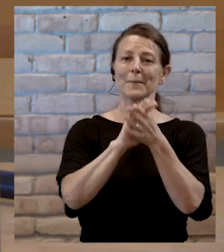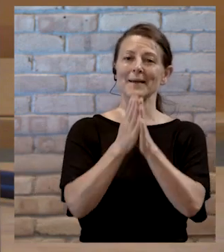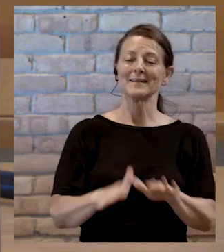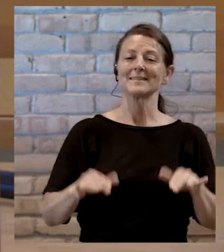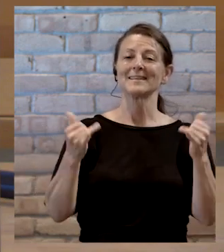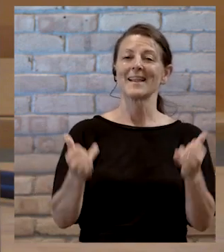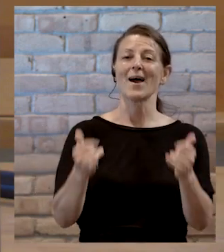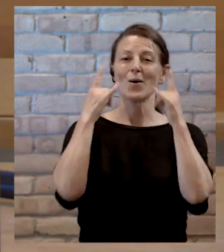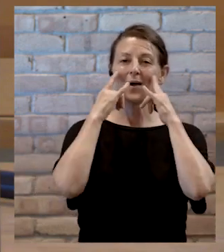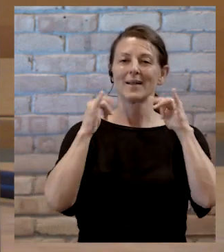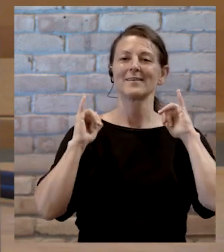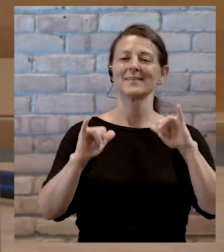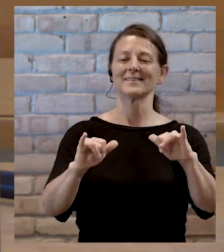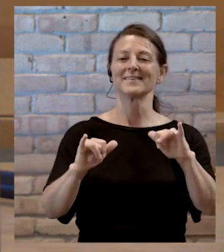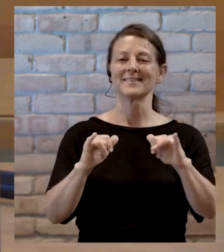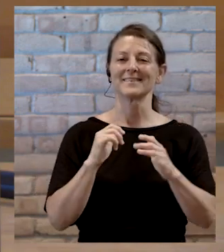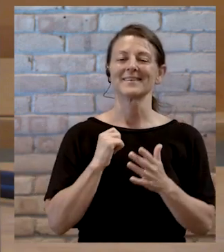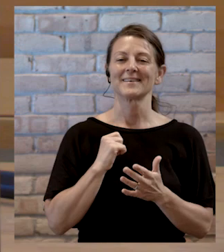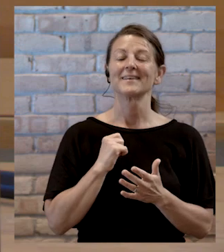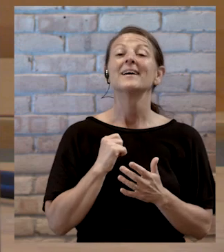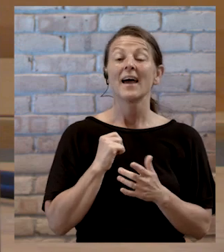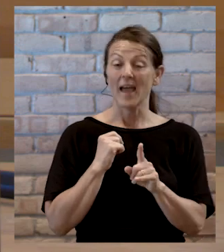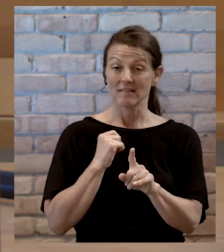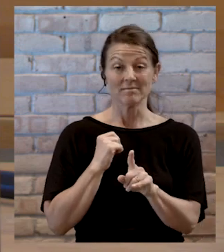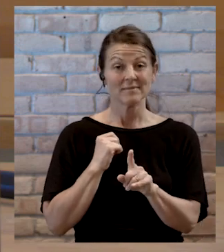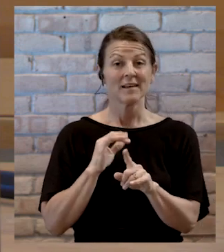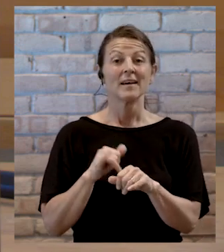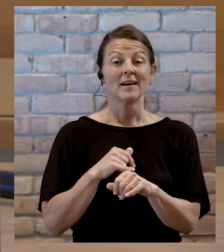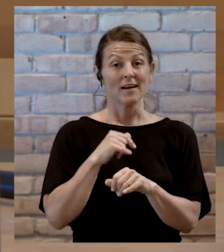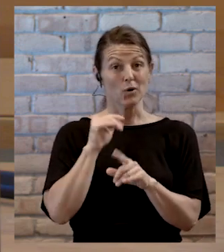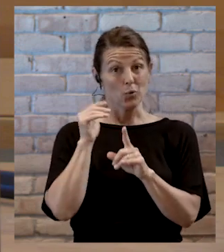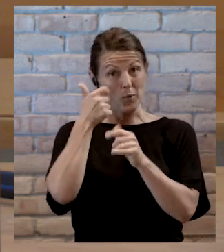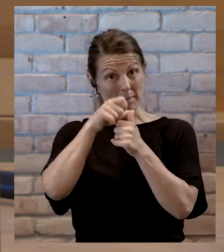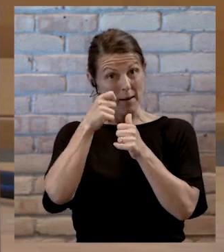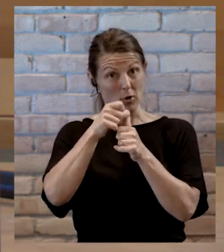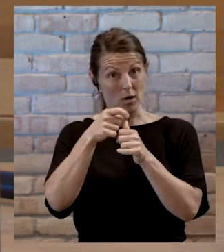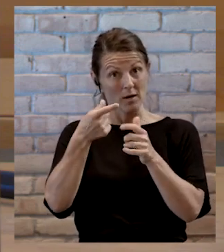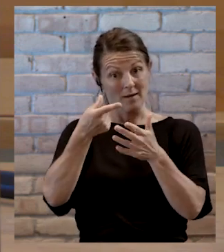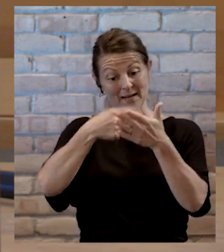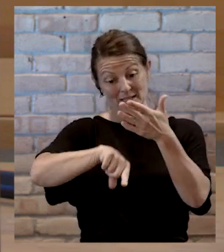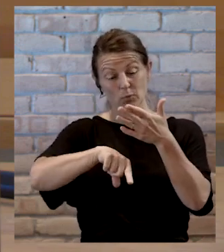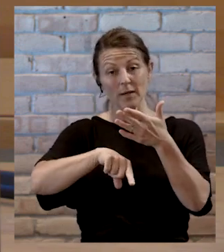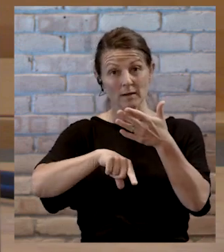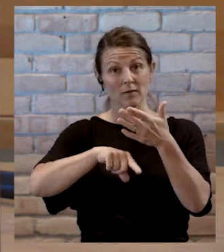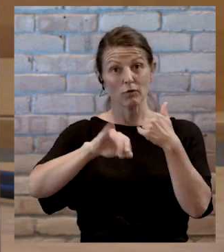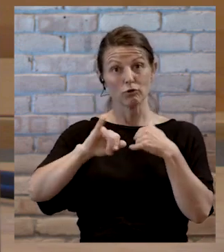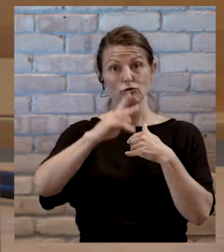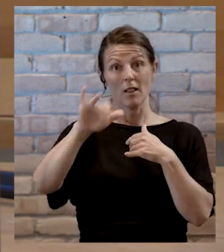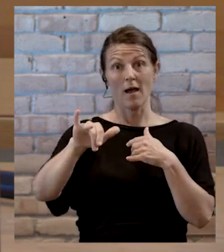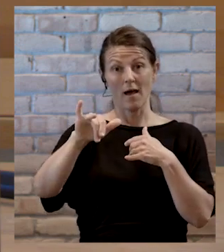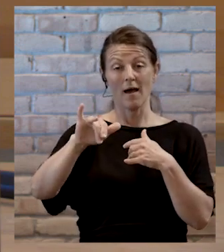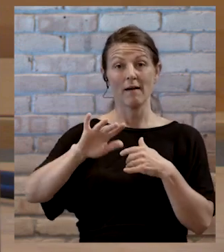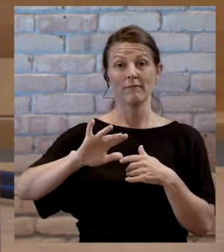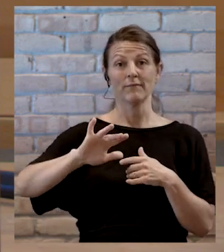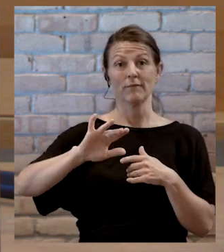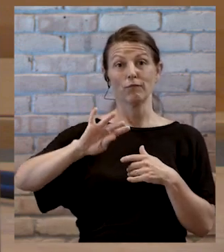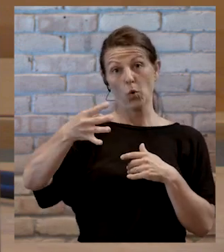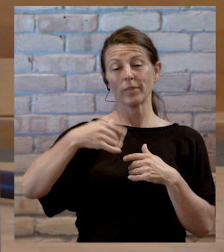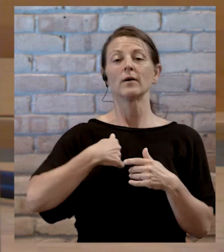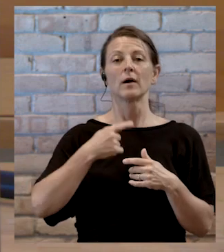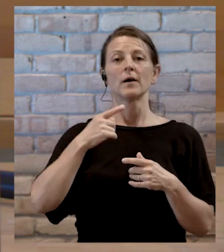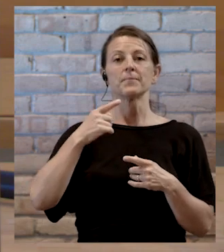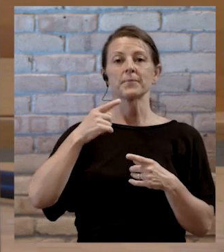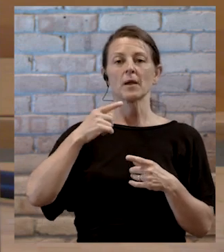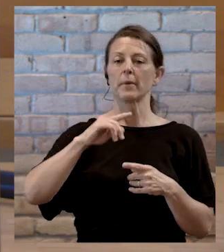now and always. And just a reminder, next weekend for the 4th, we will be online only. And